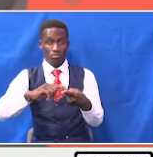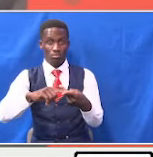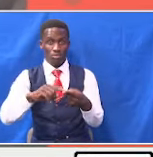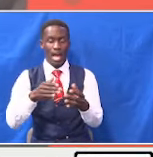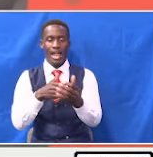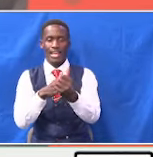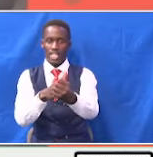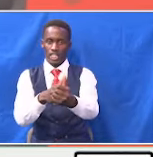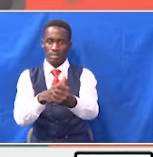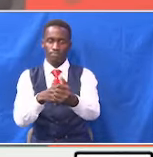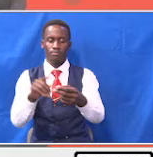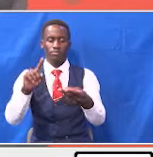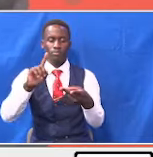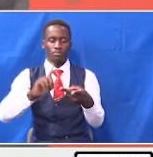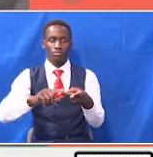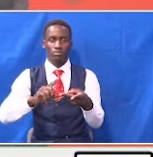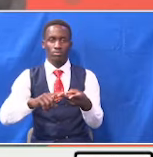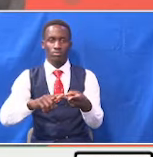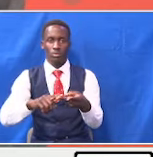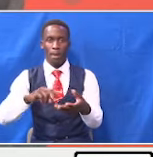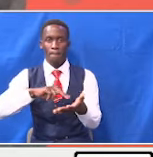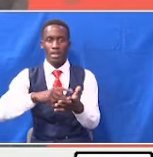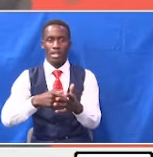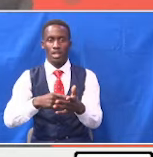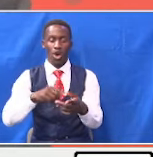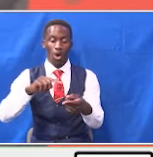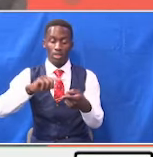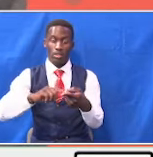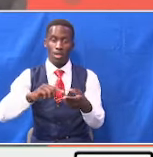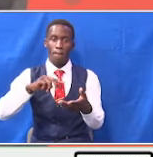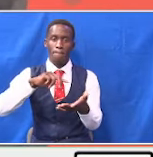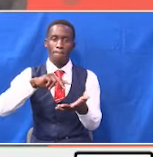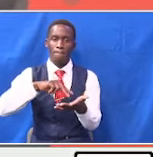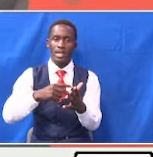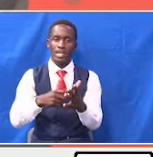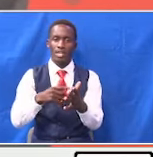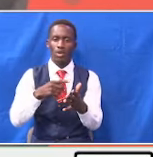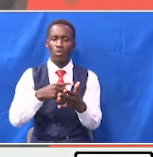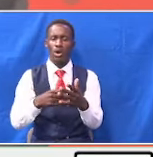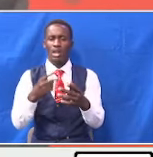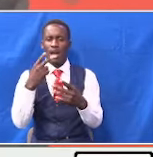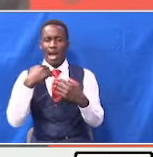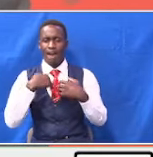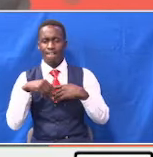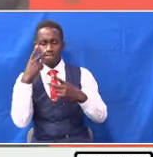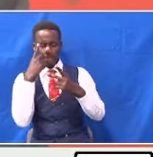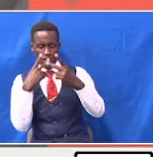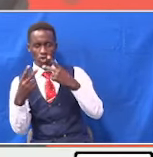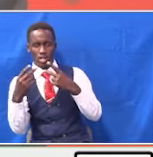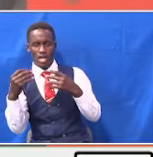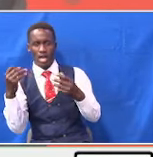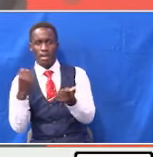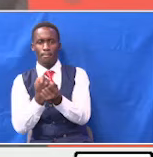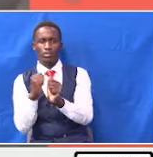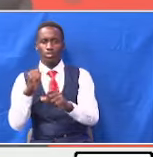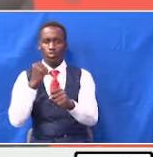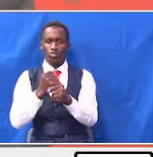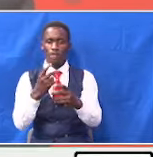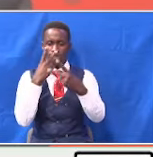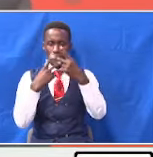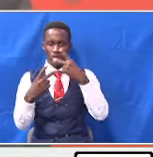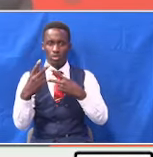leadership, meaning the one with the vision. And you cannot implement a vision. A vision